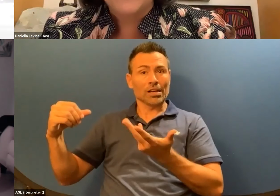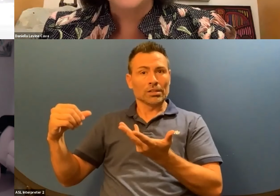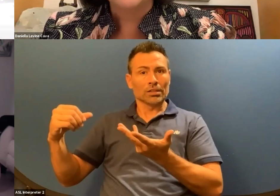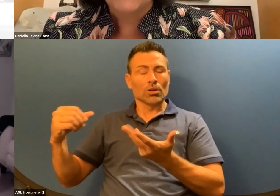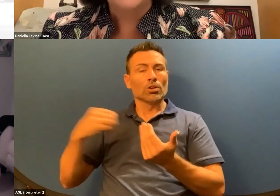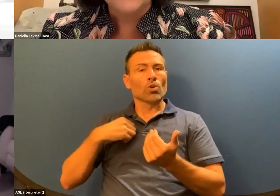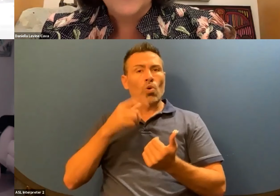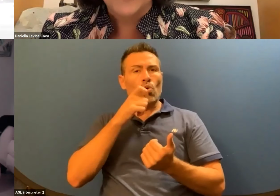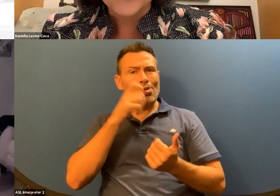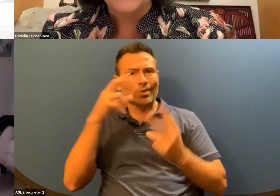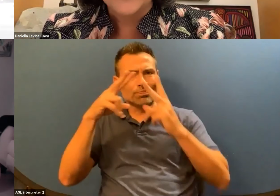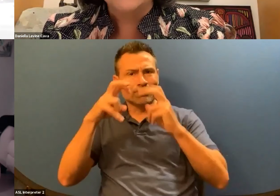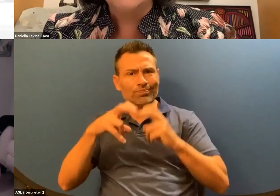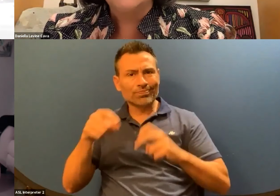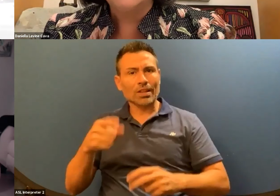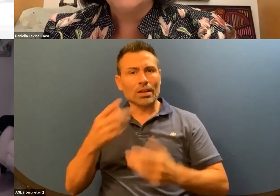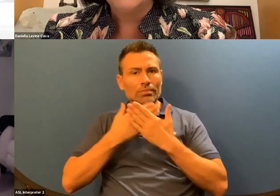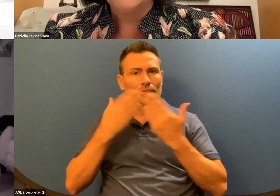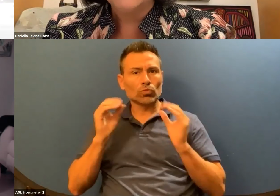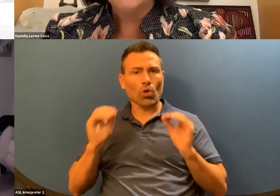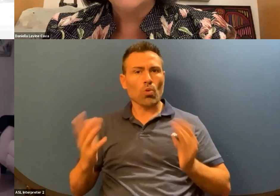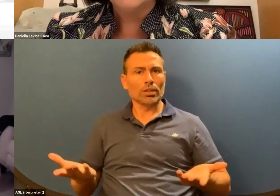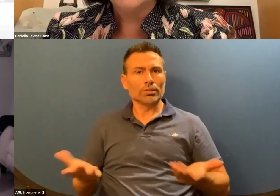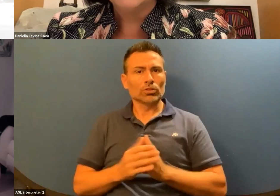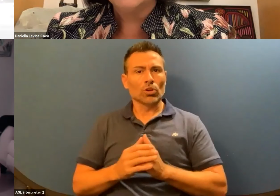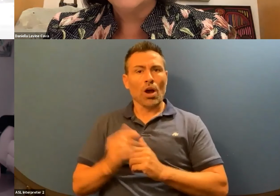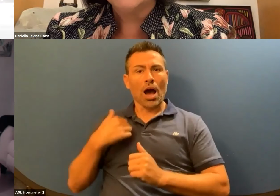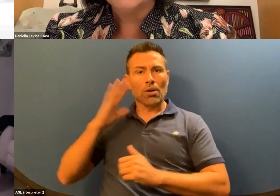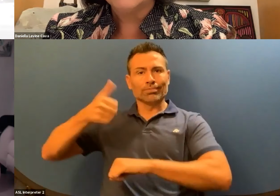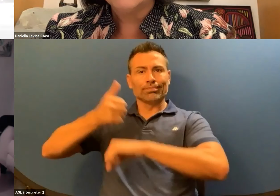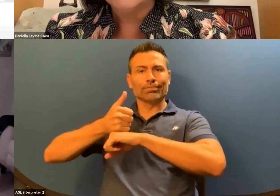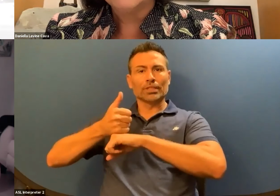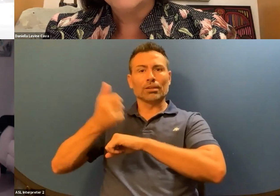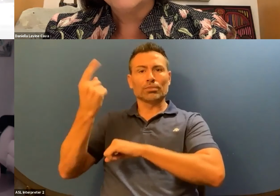those matters. So under my watch, we will. Commissioner Cava, thank you. Let's turn